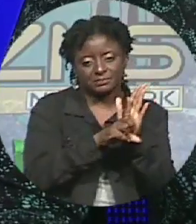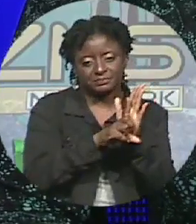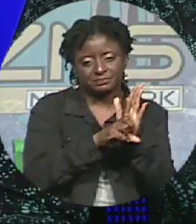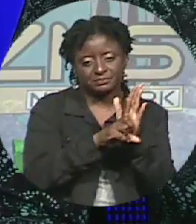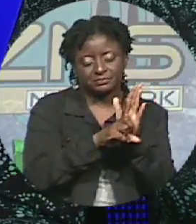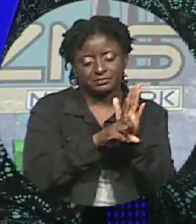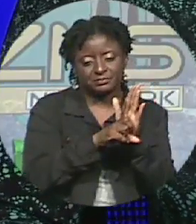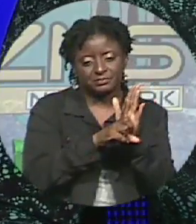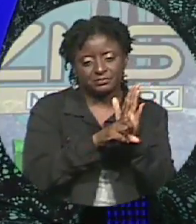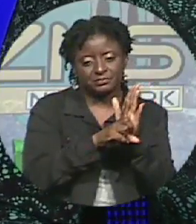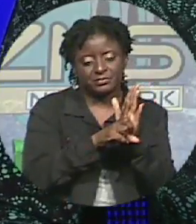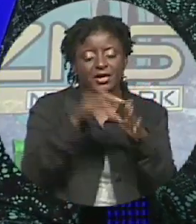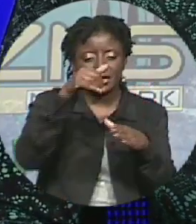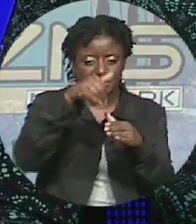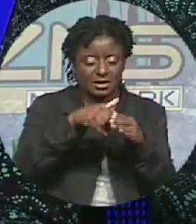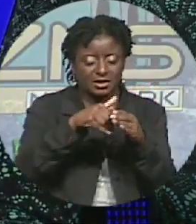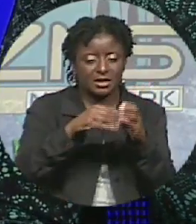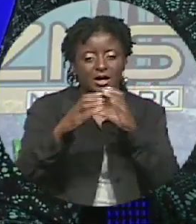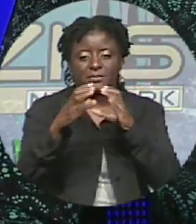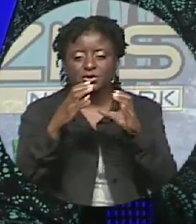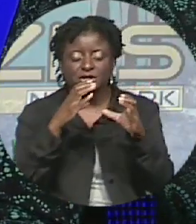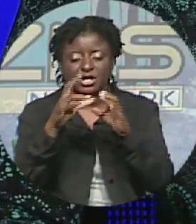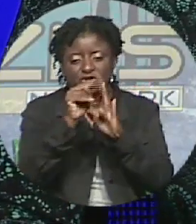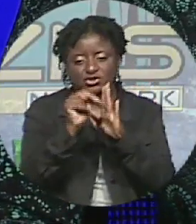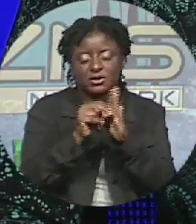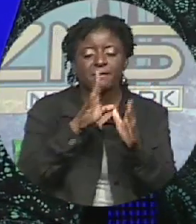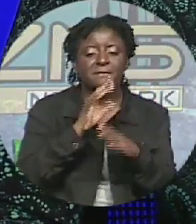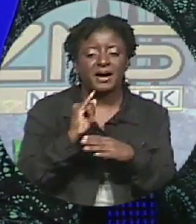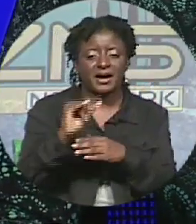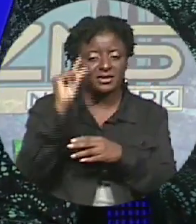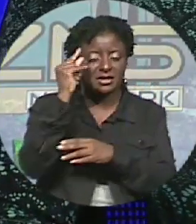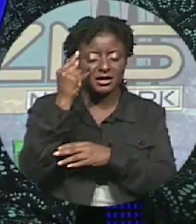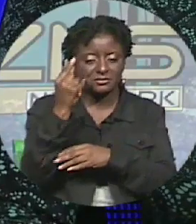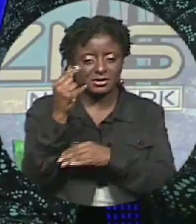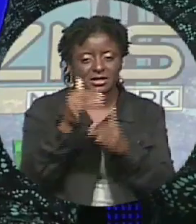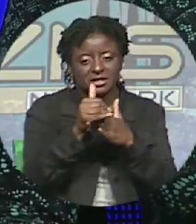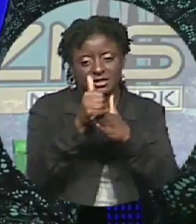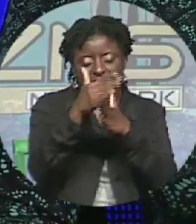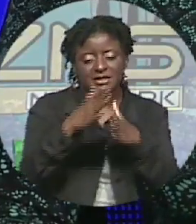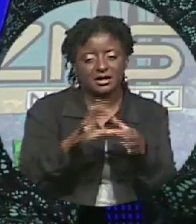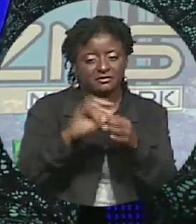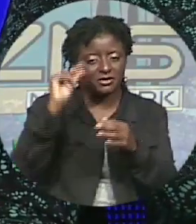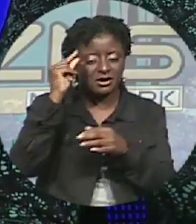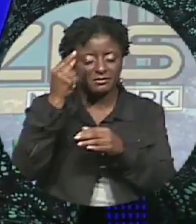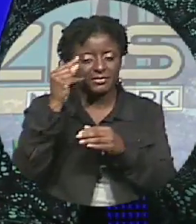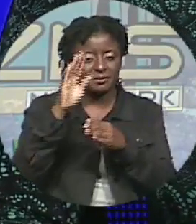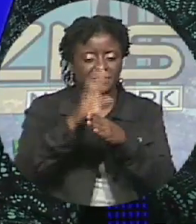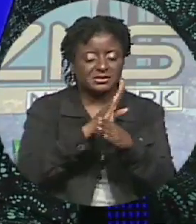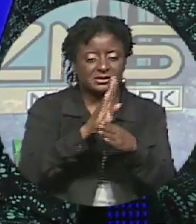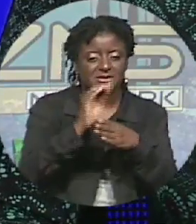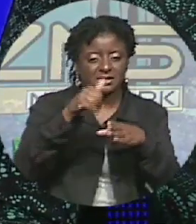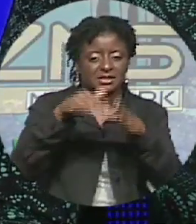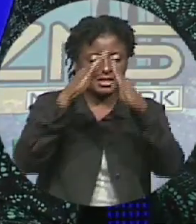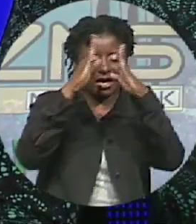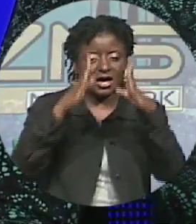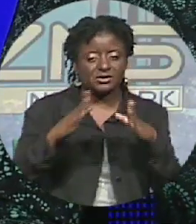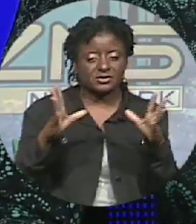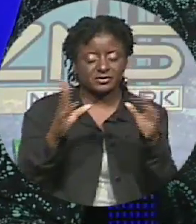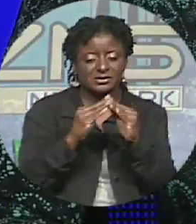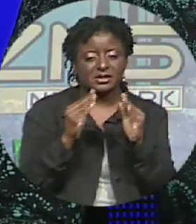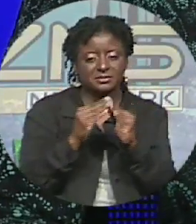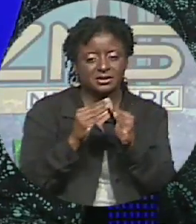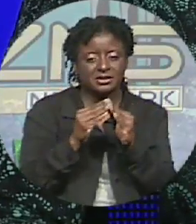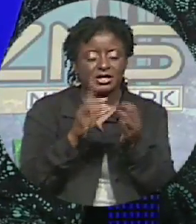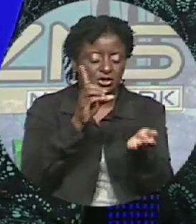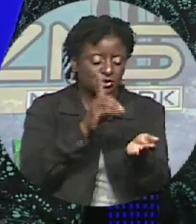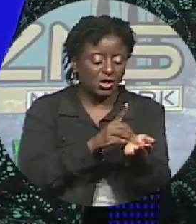In a communication by the government, the Leader of Government Business in the House of Assembly and Bain and Grantstown Member of Parliament, the Honourable